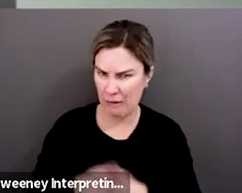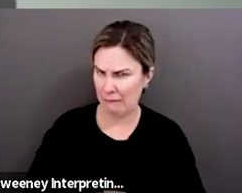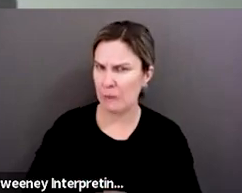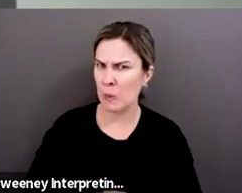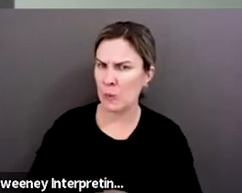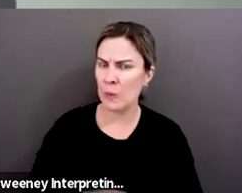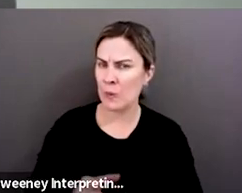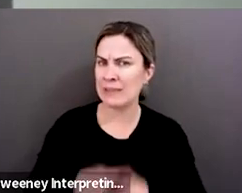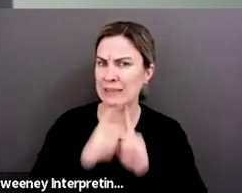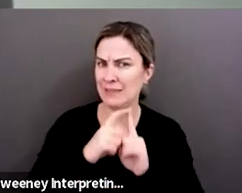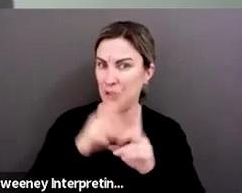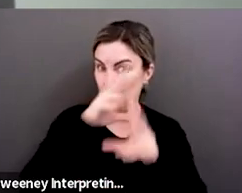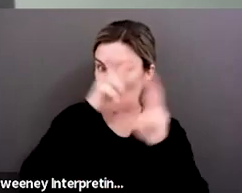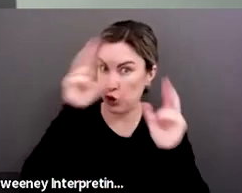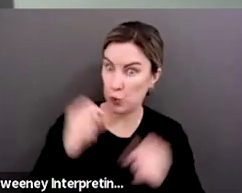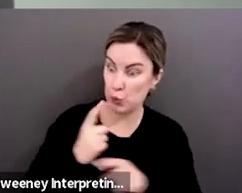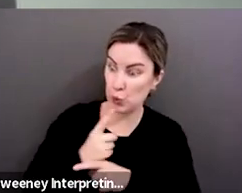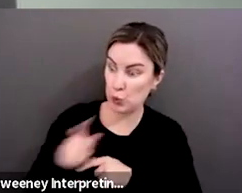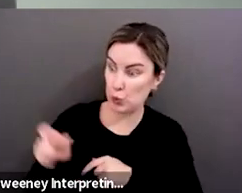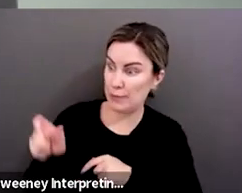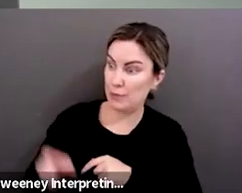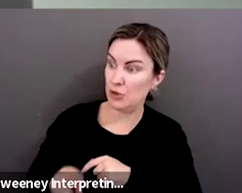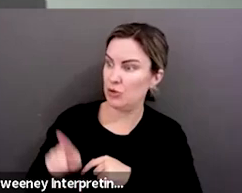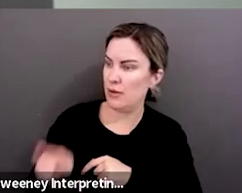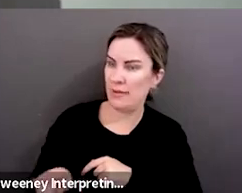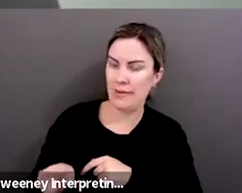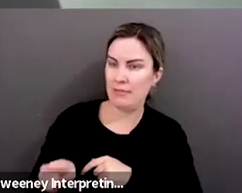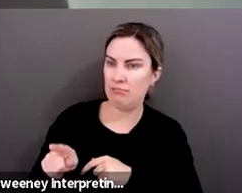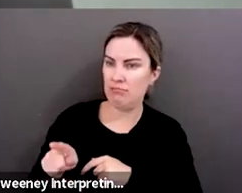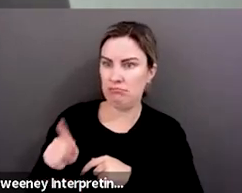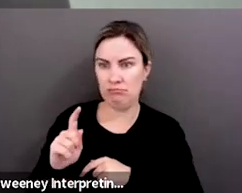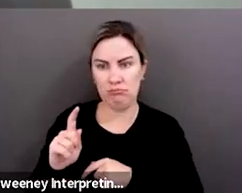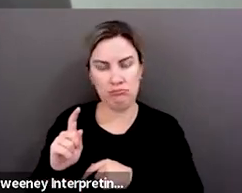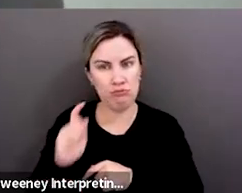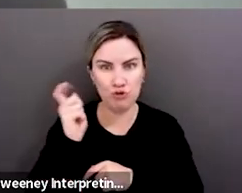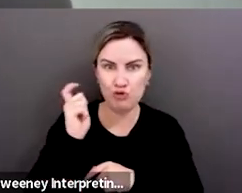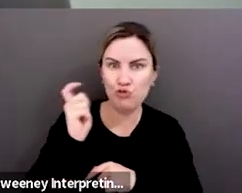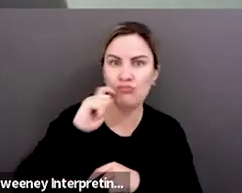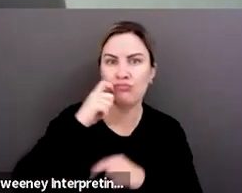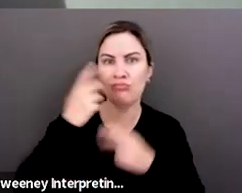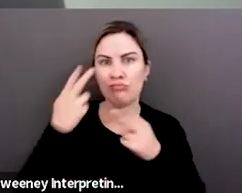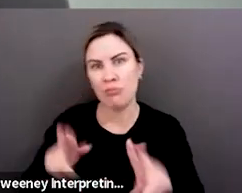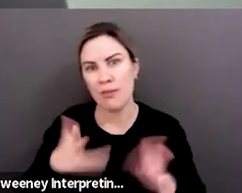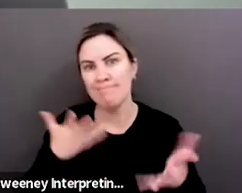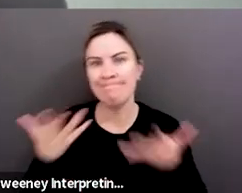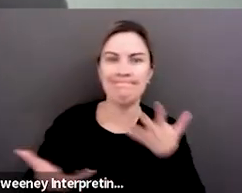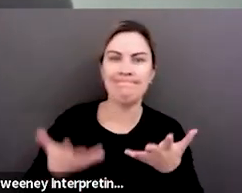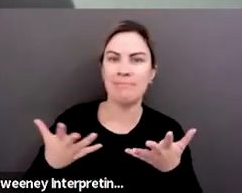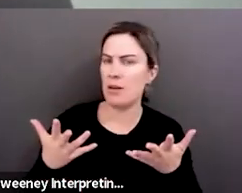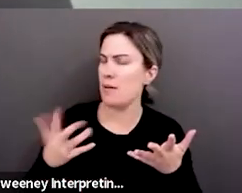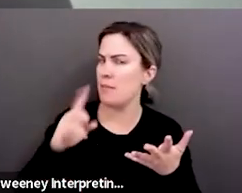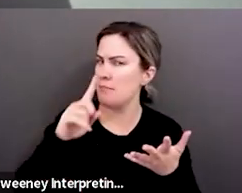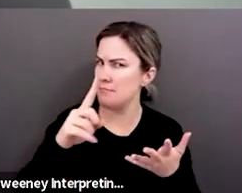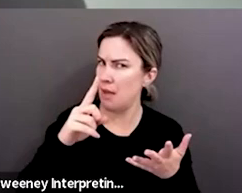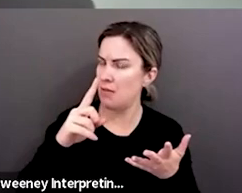that conversation. However, it was so powerful because the capability wheel put the conversation and the control in